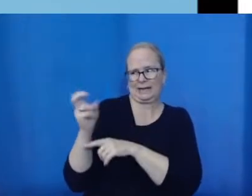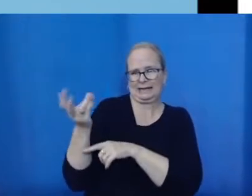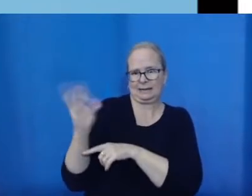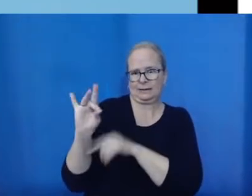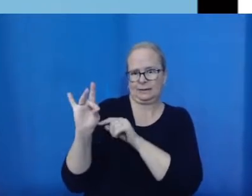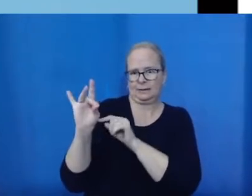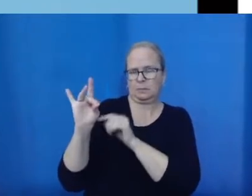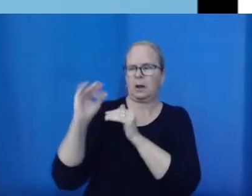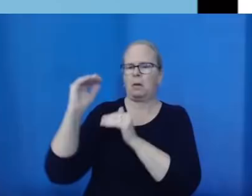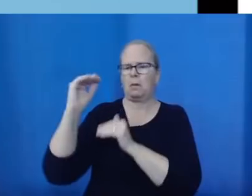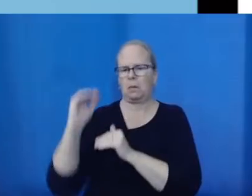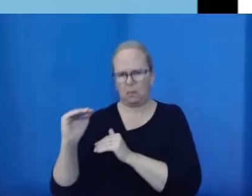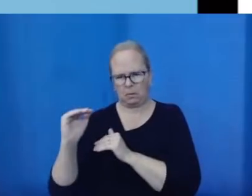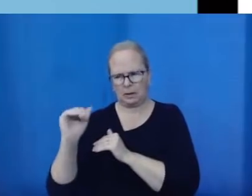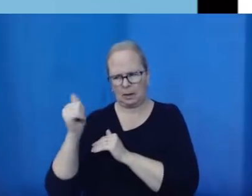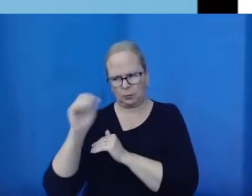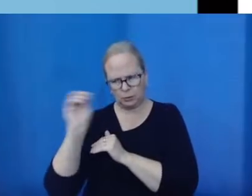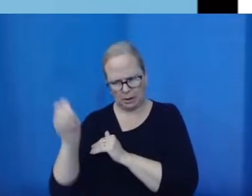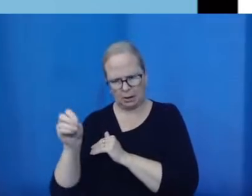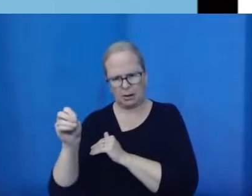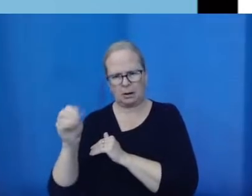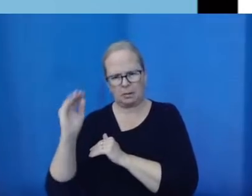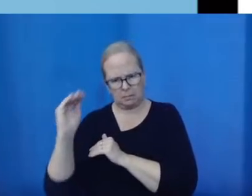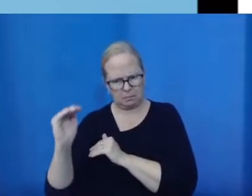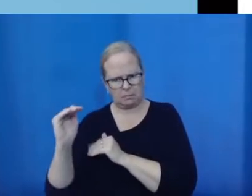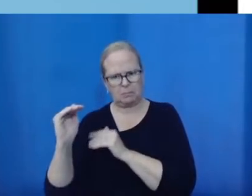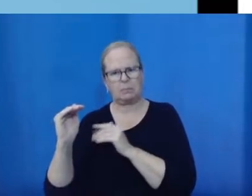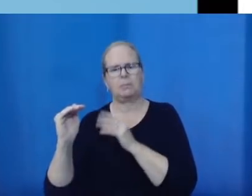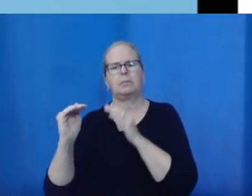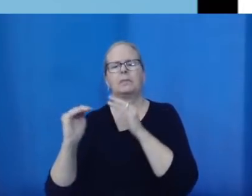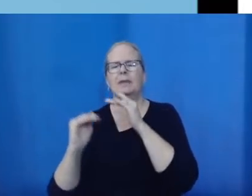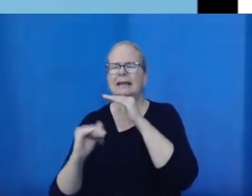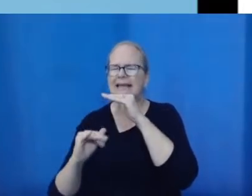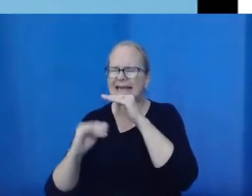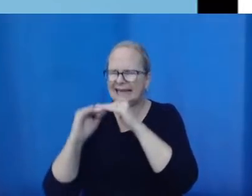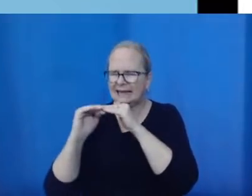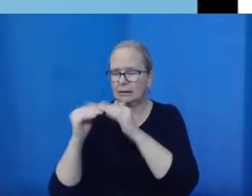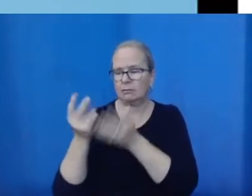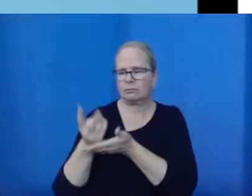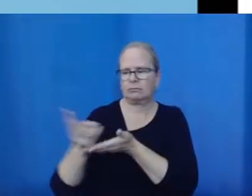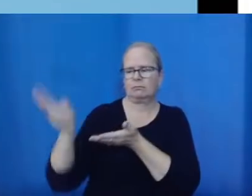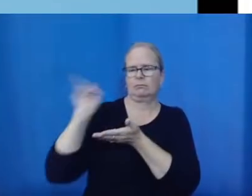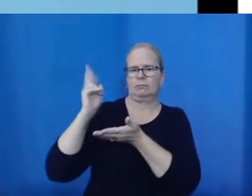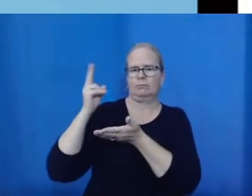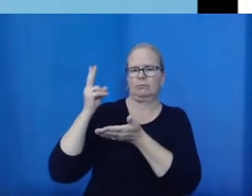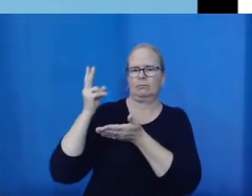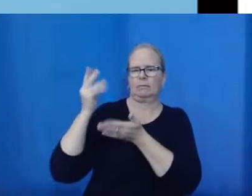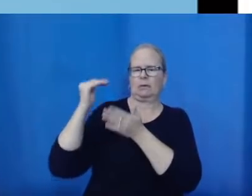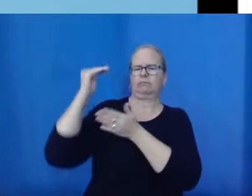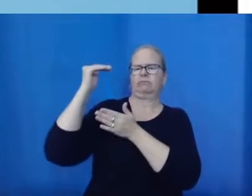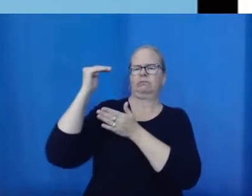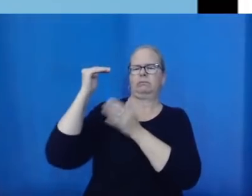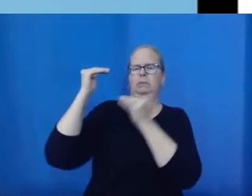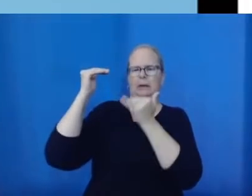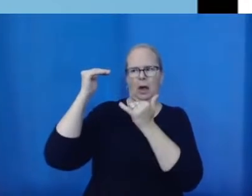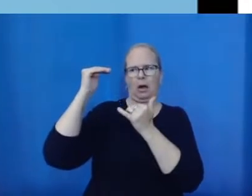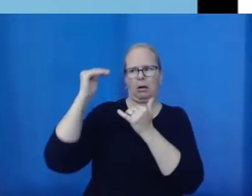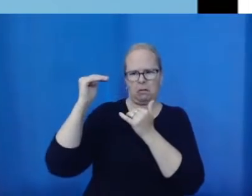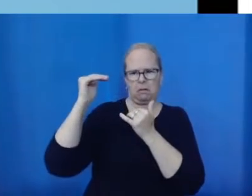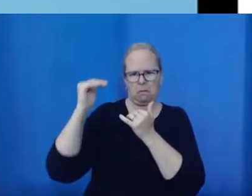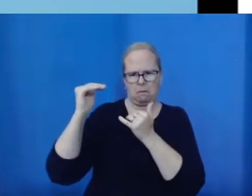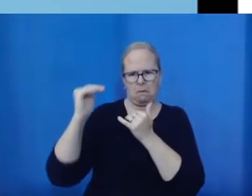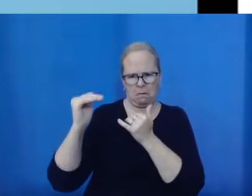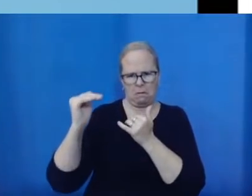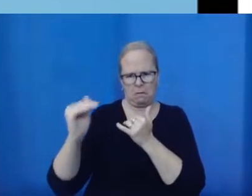going the right direction, but boy, is it ever slow. That's what happens when you have 2 to 3 week ICU admission stays. Next slide,